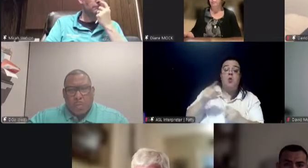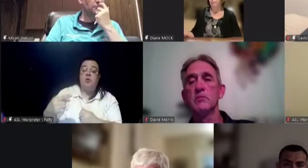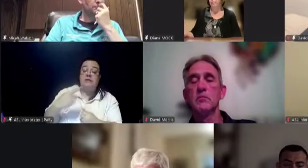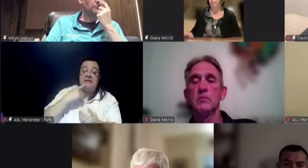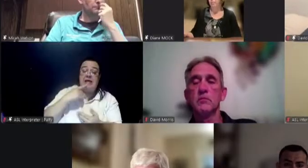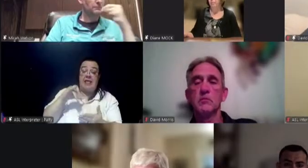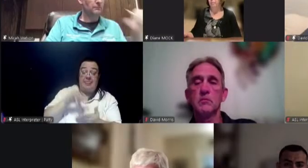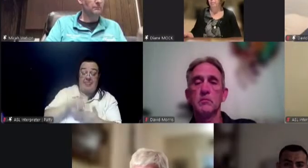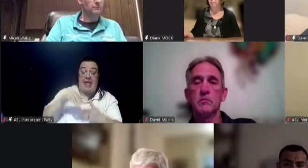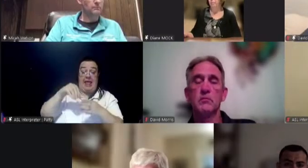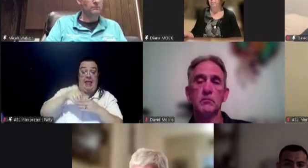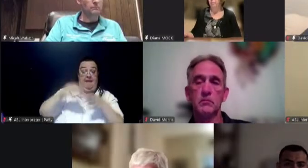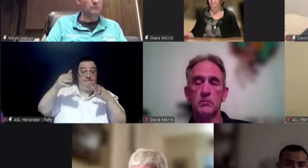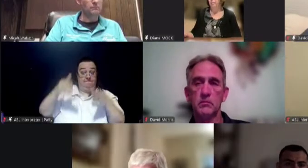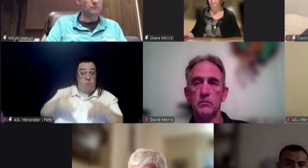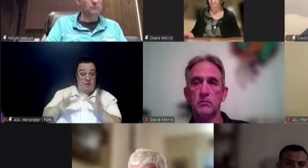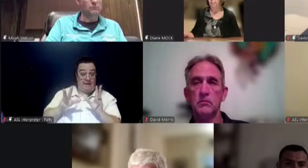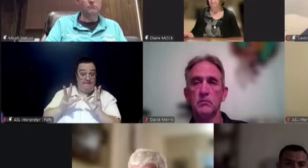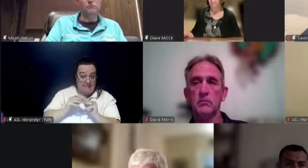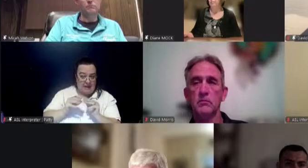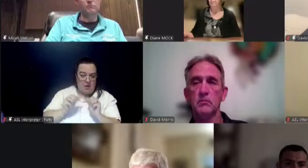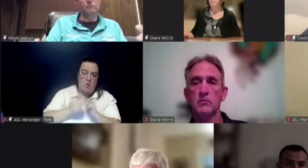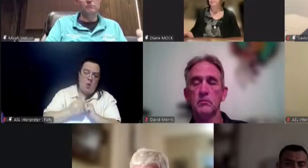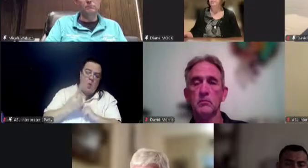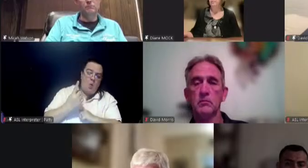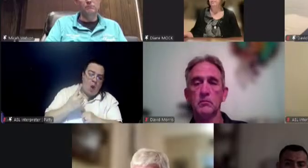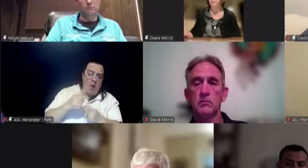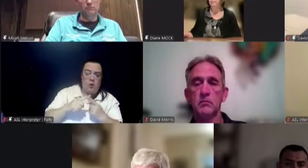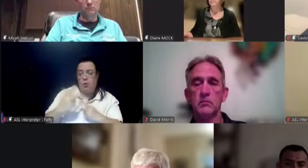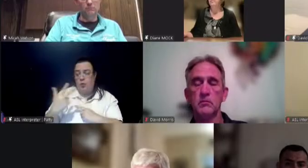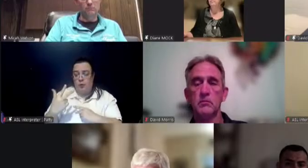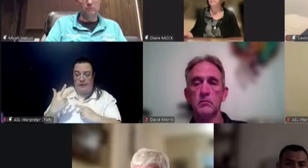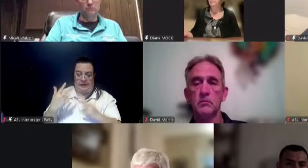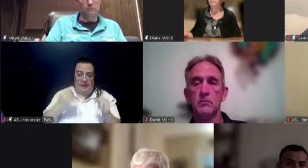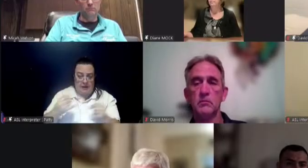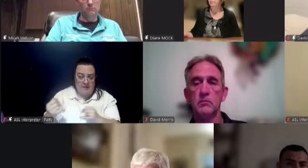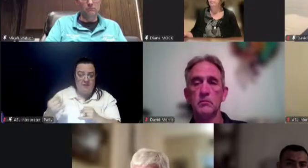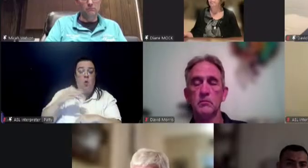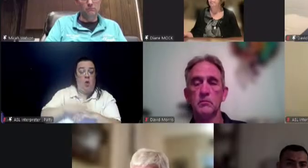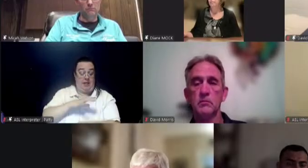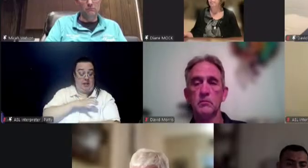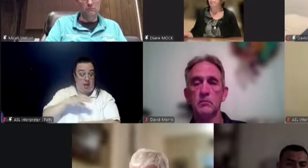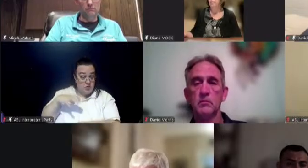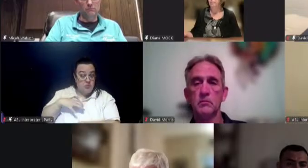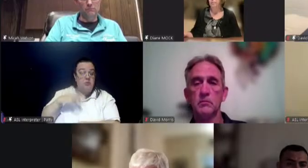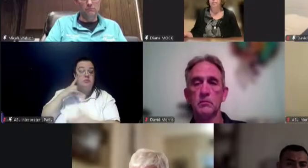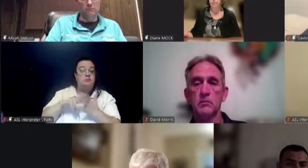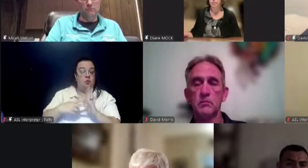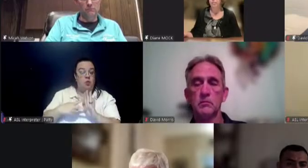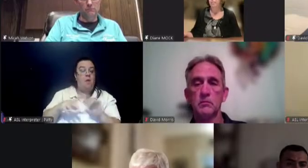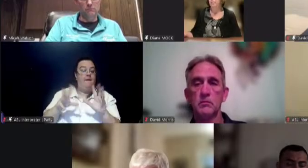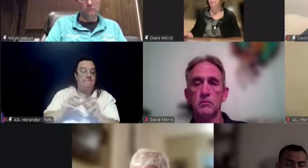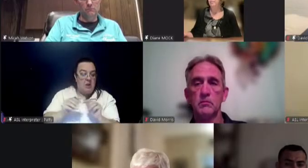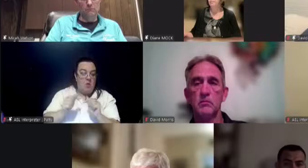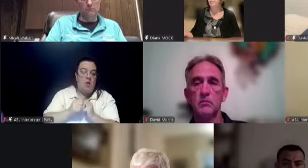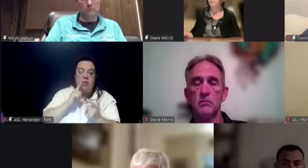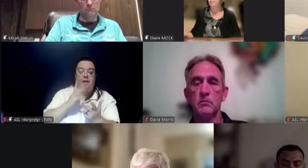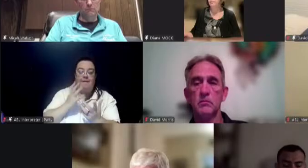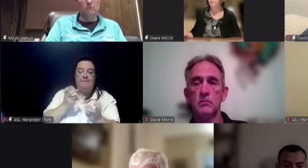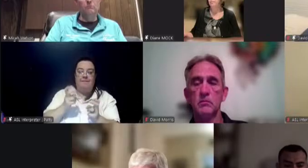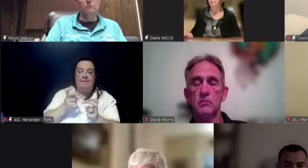in-person meeting with 1 to 3 individuals to on the council to meet Yeah. with. So a